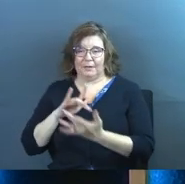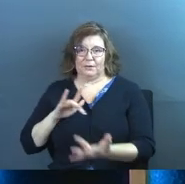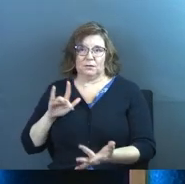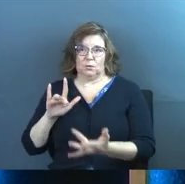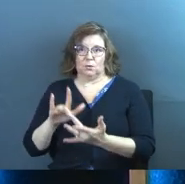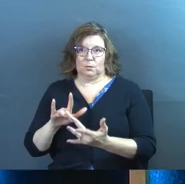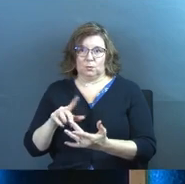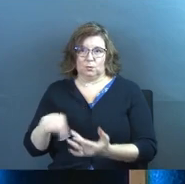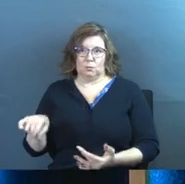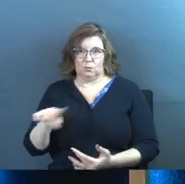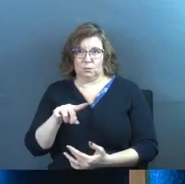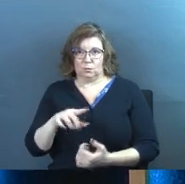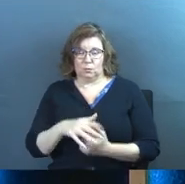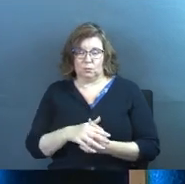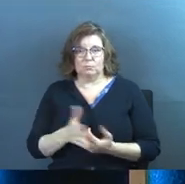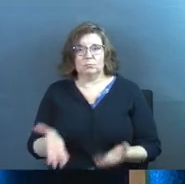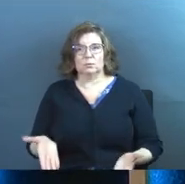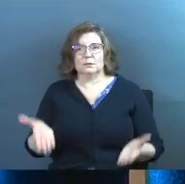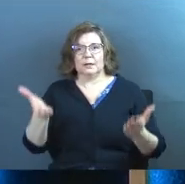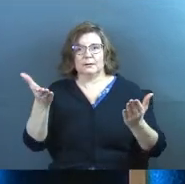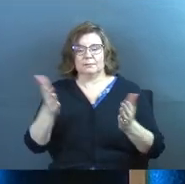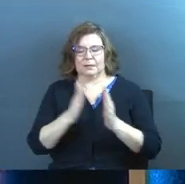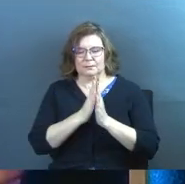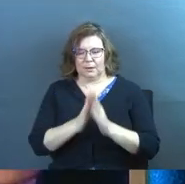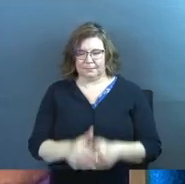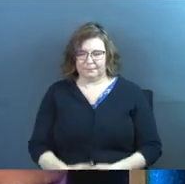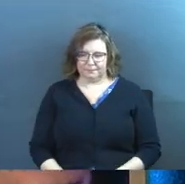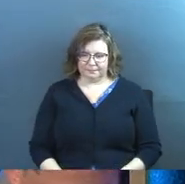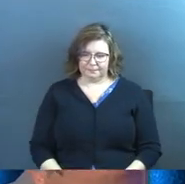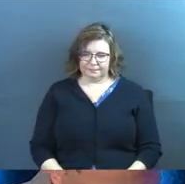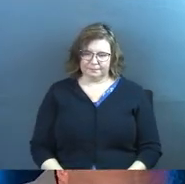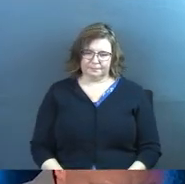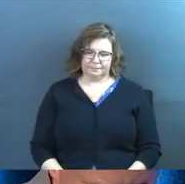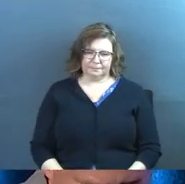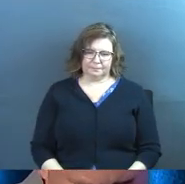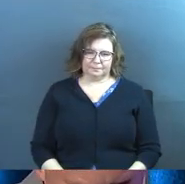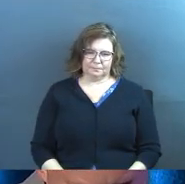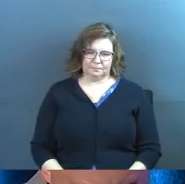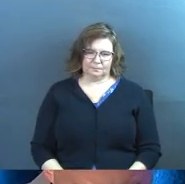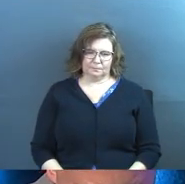you. Why don't you guys stand? Let's pray.